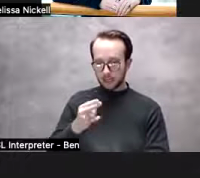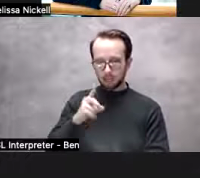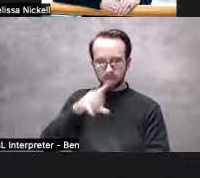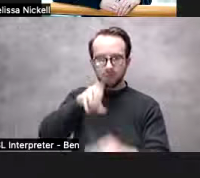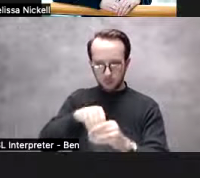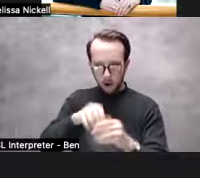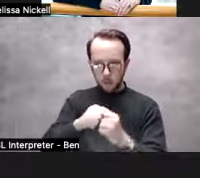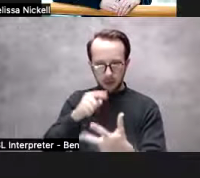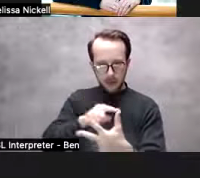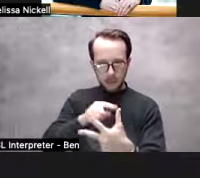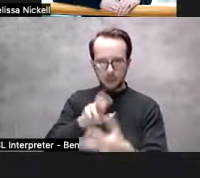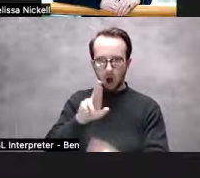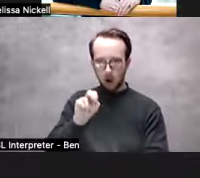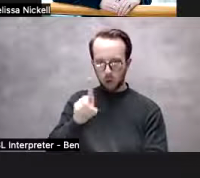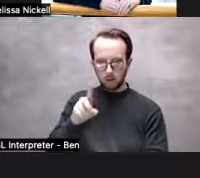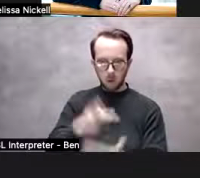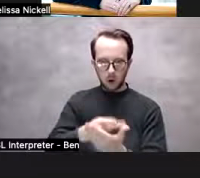program.